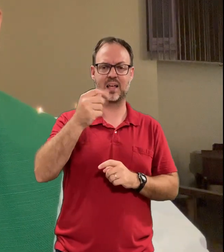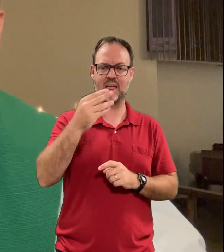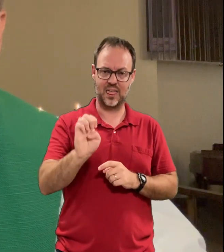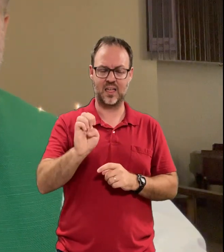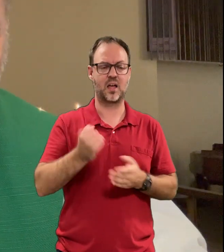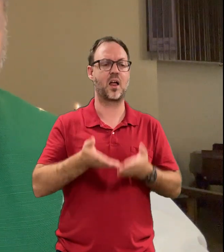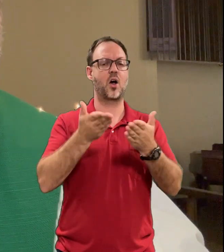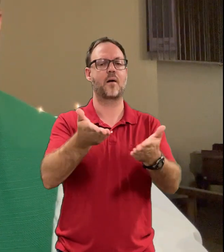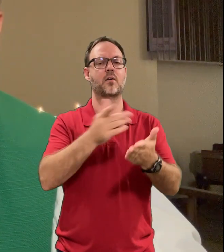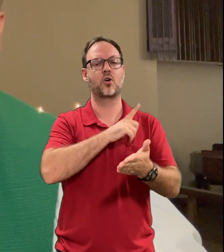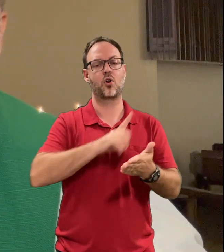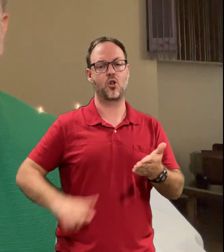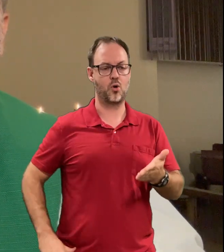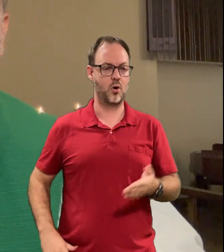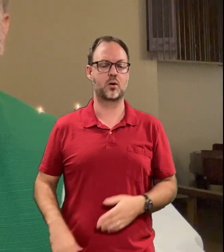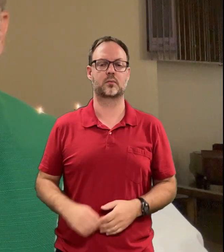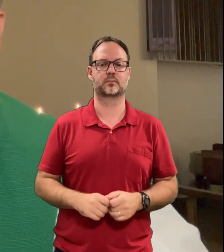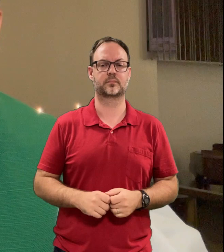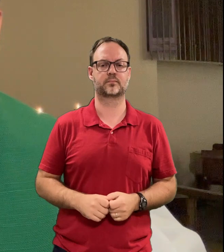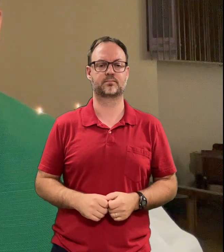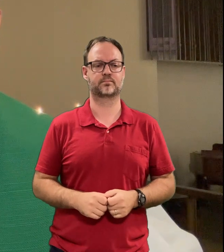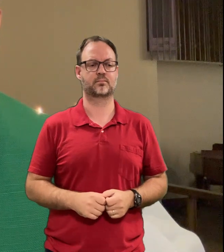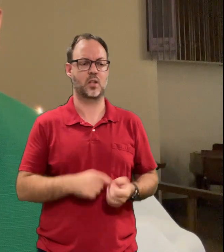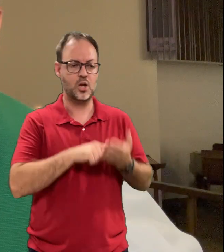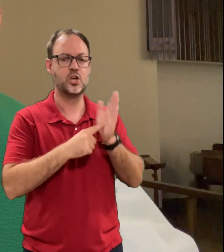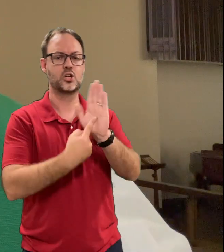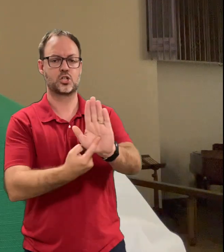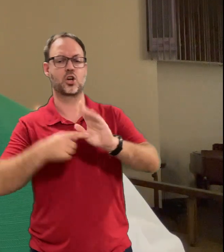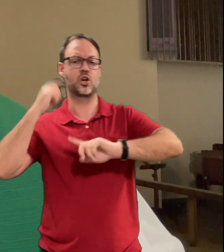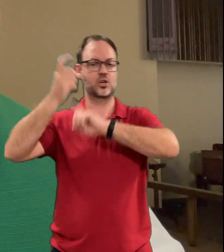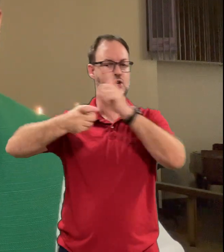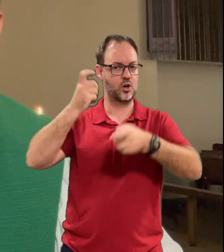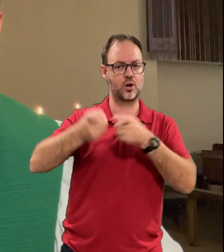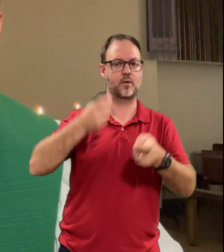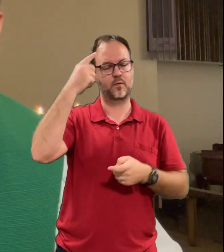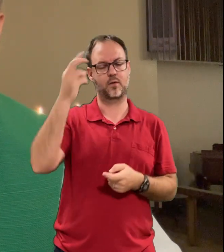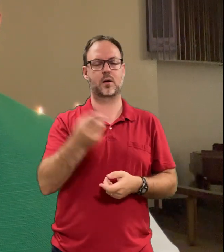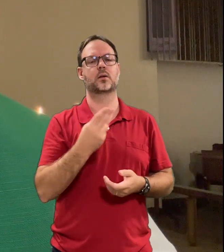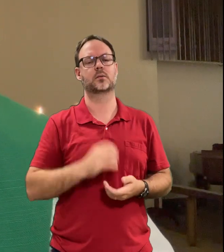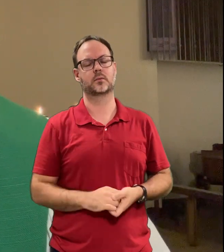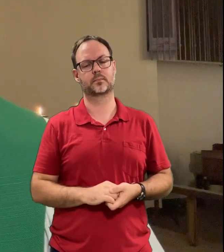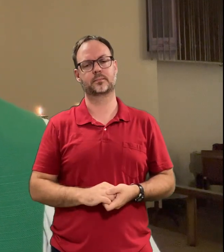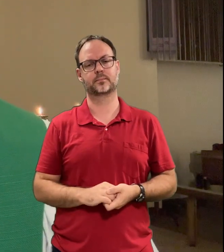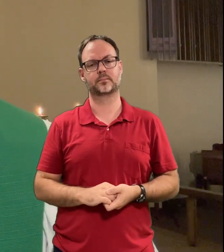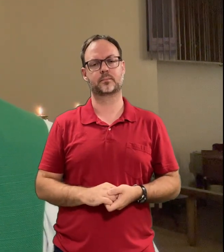and offerings to the Lord. It's a reflection of His generosity to